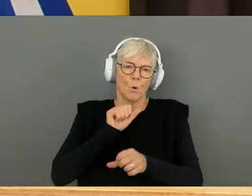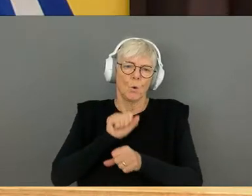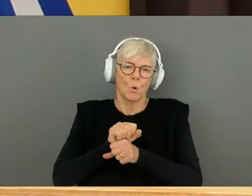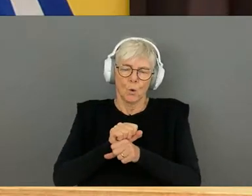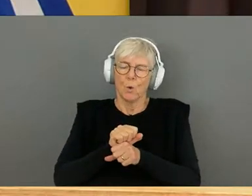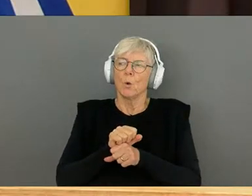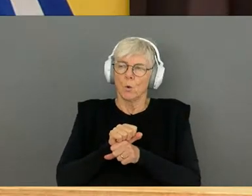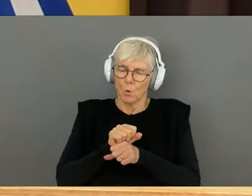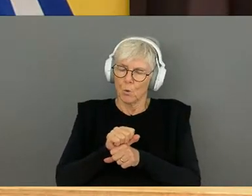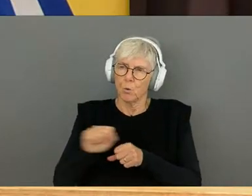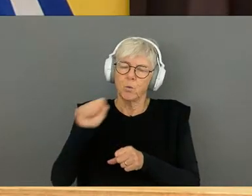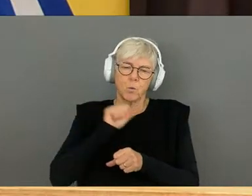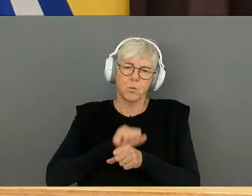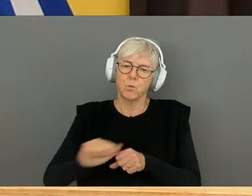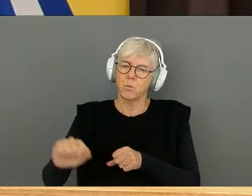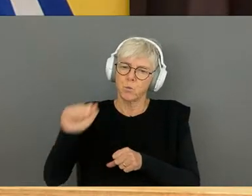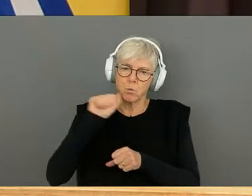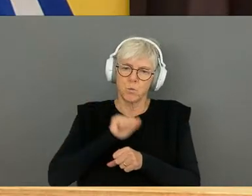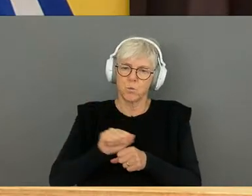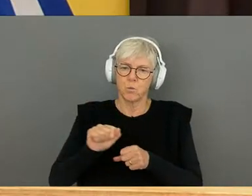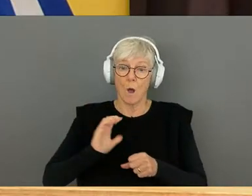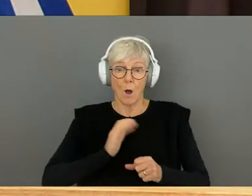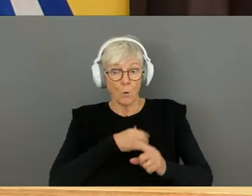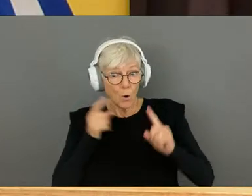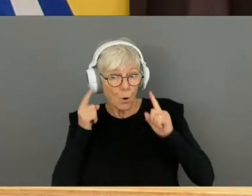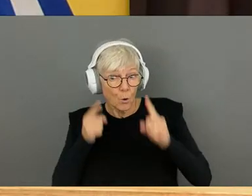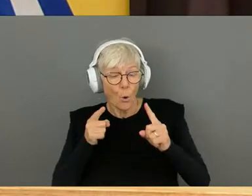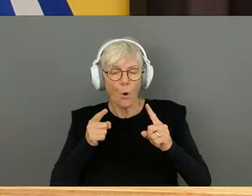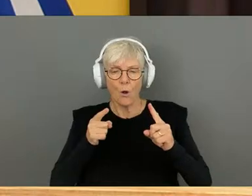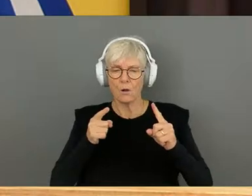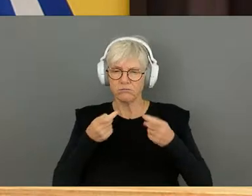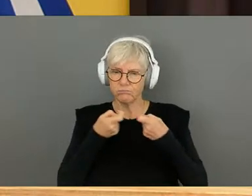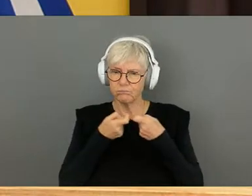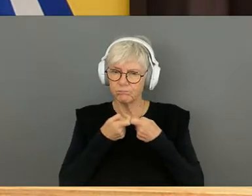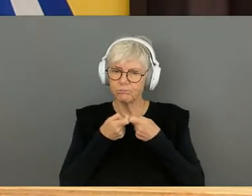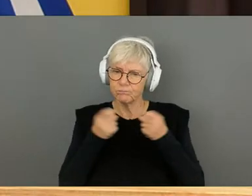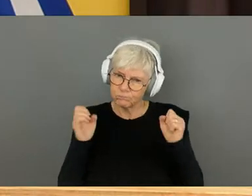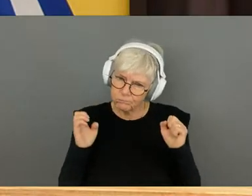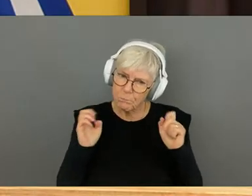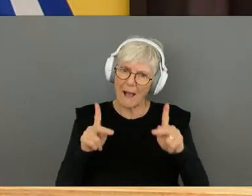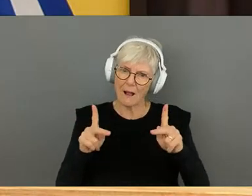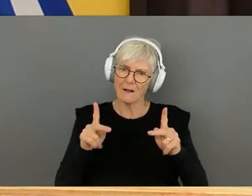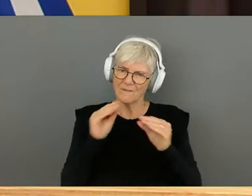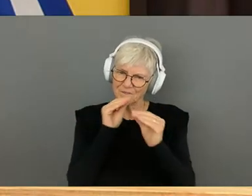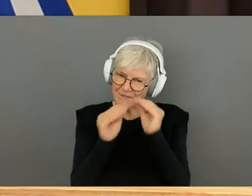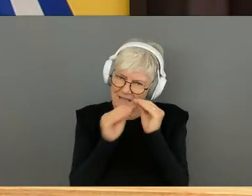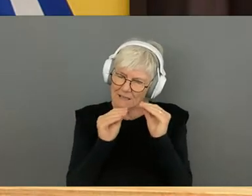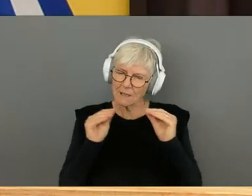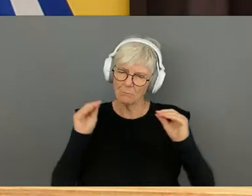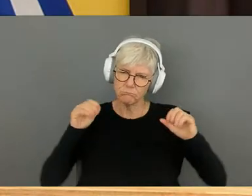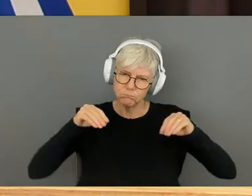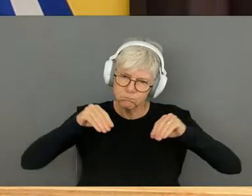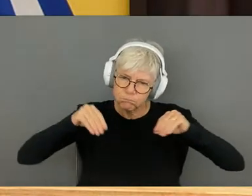So we want the power to be restored, and we're working so hard to make sure that all the power will be restored before